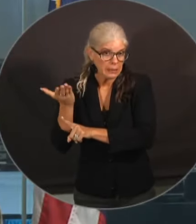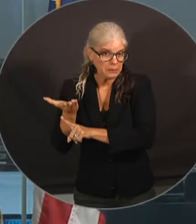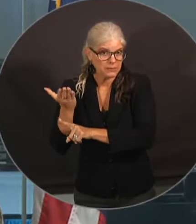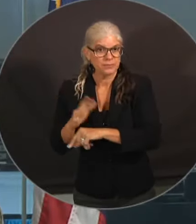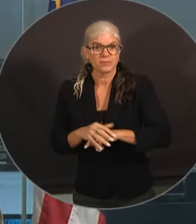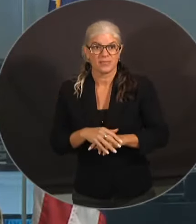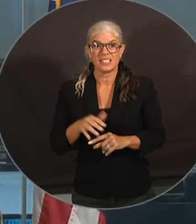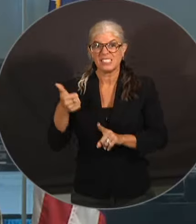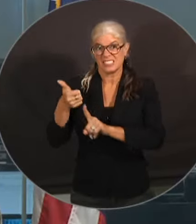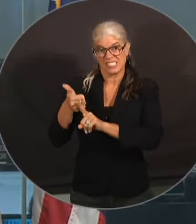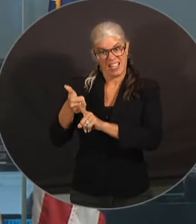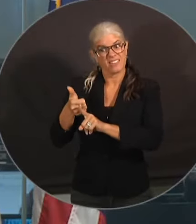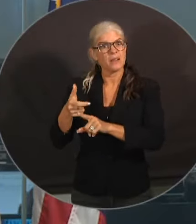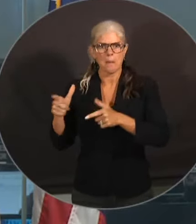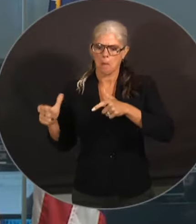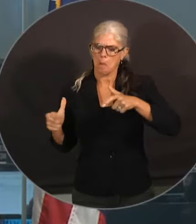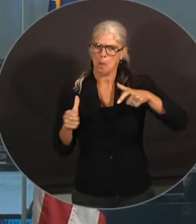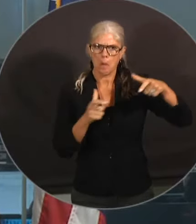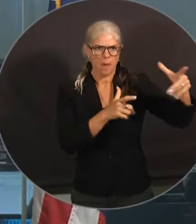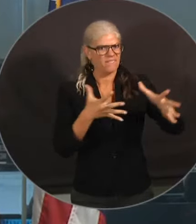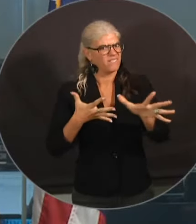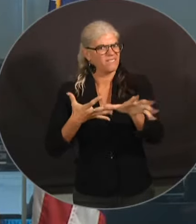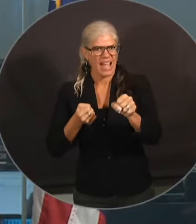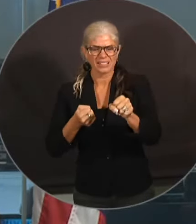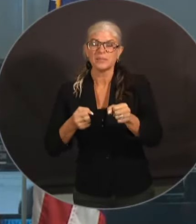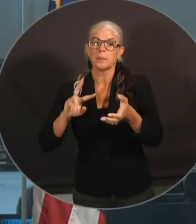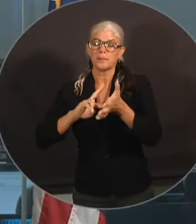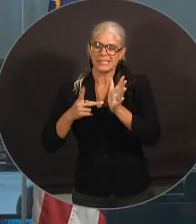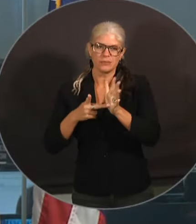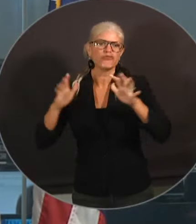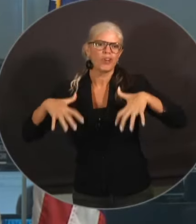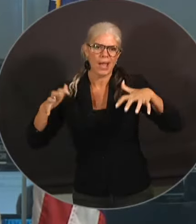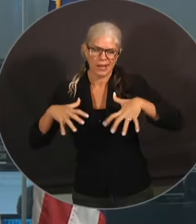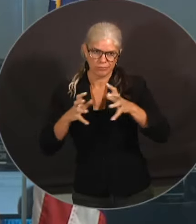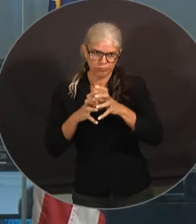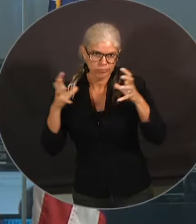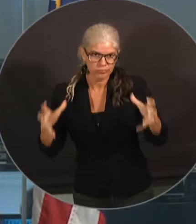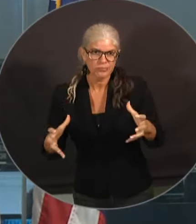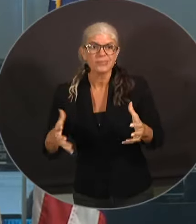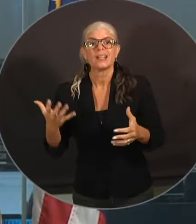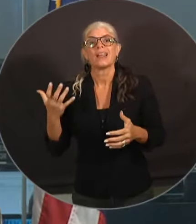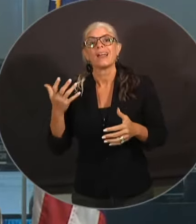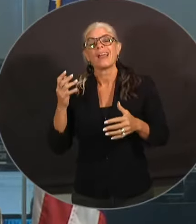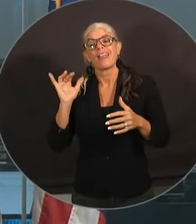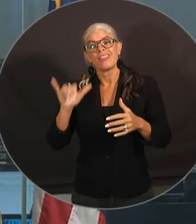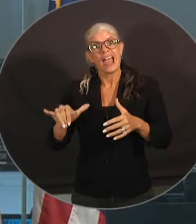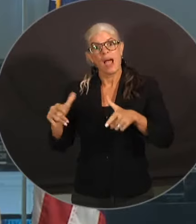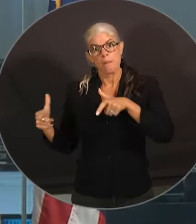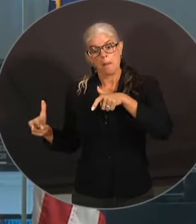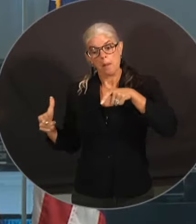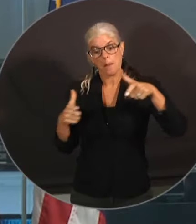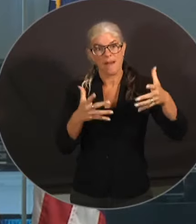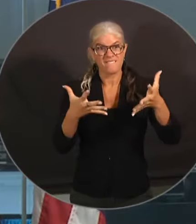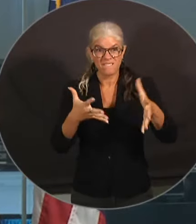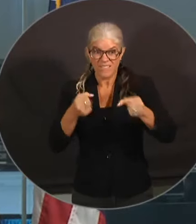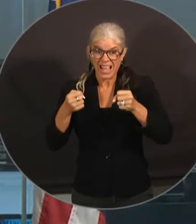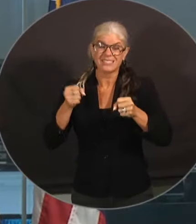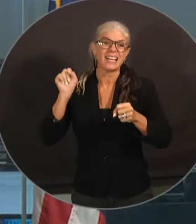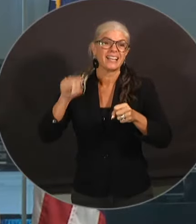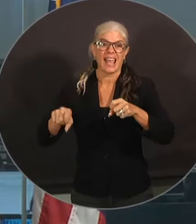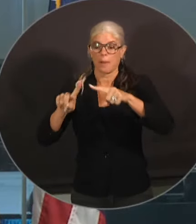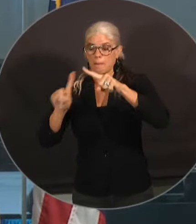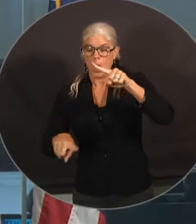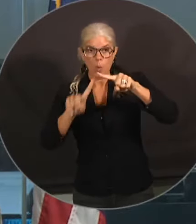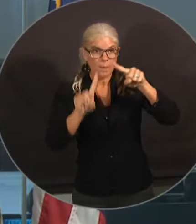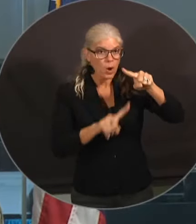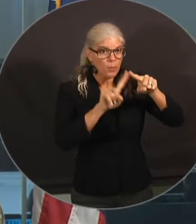is moving fast. More rainfall is, of course, expected, and it could lead to significant storm surge in